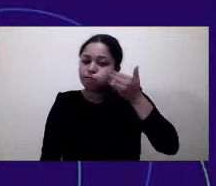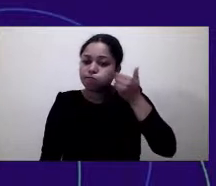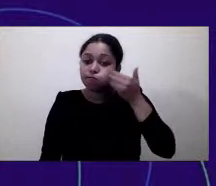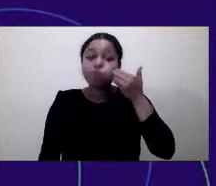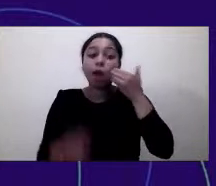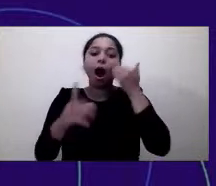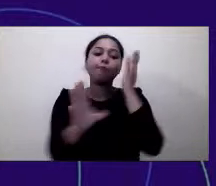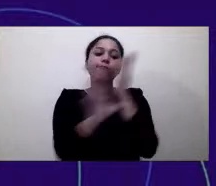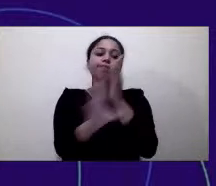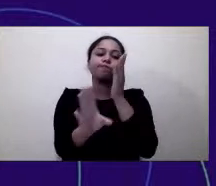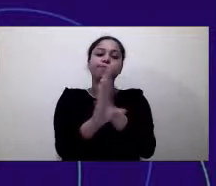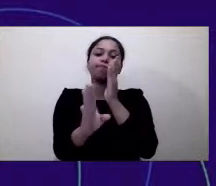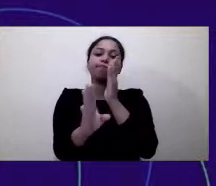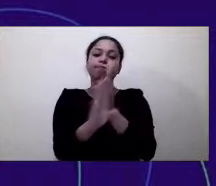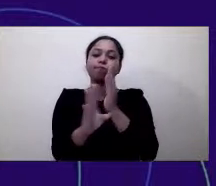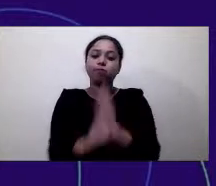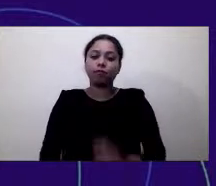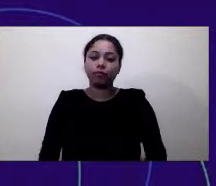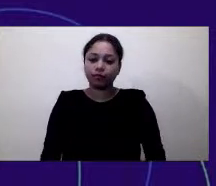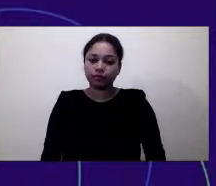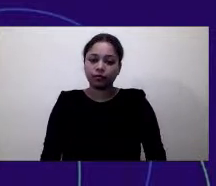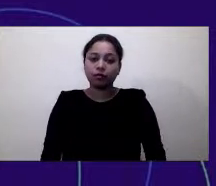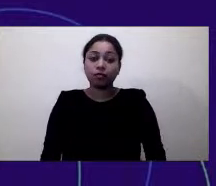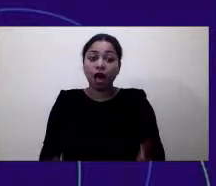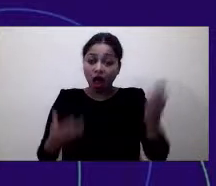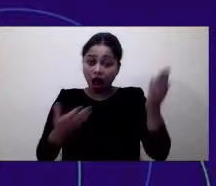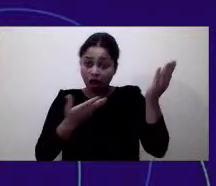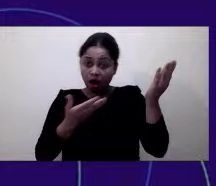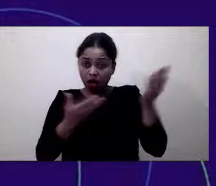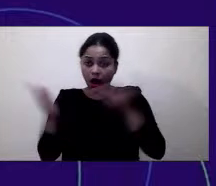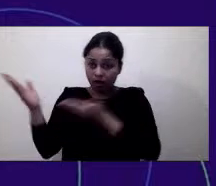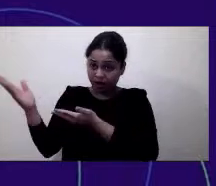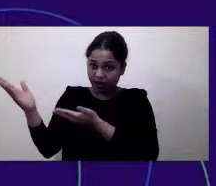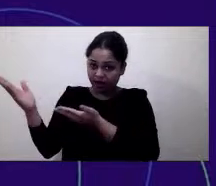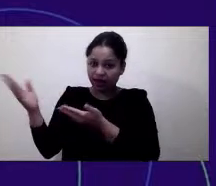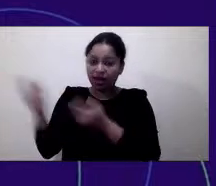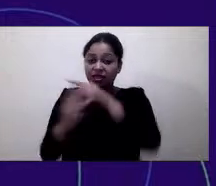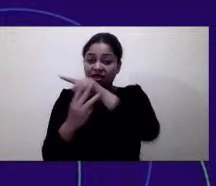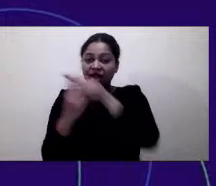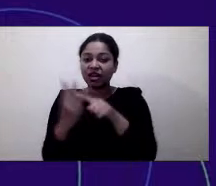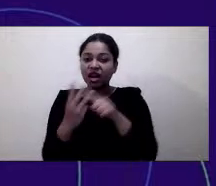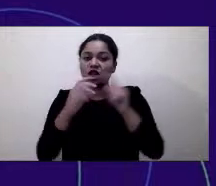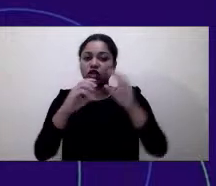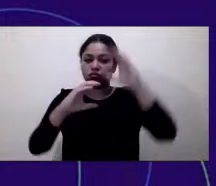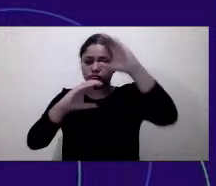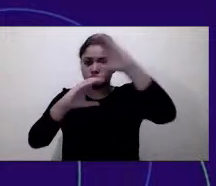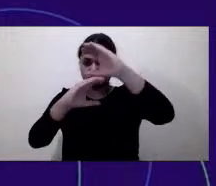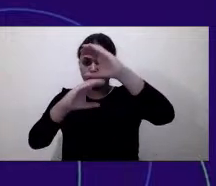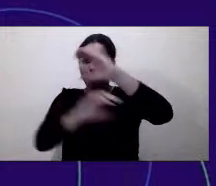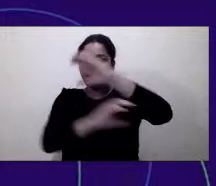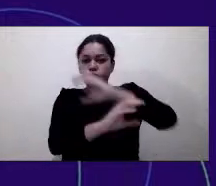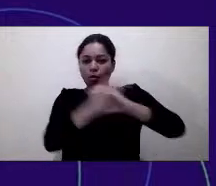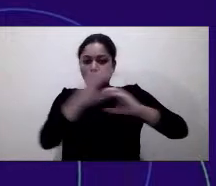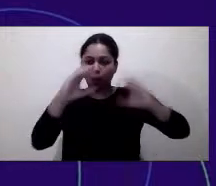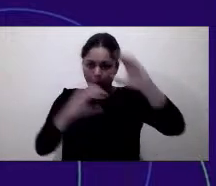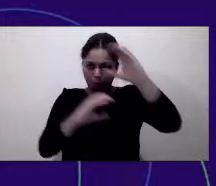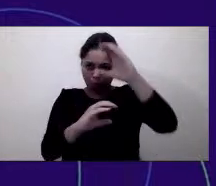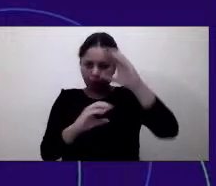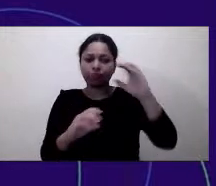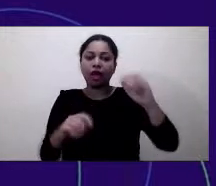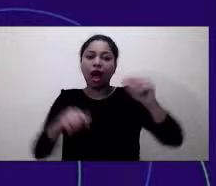And then we have these three possible views of assessment, right? Assessment of